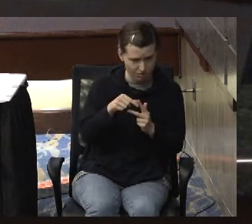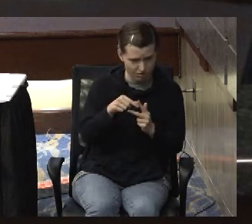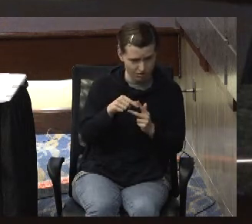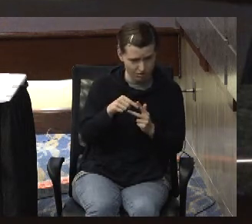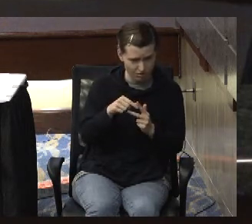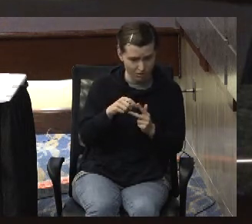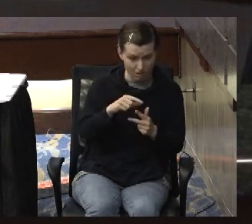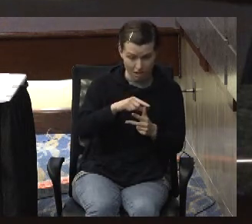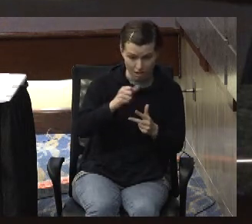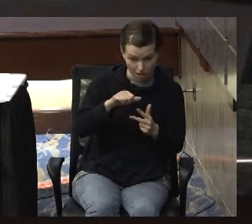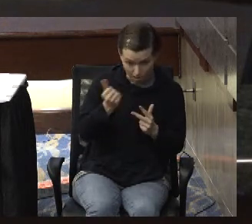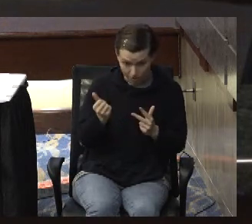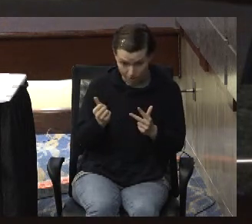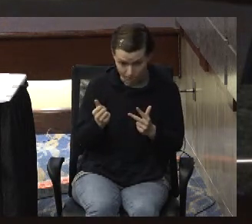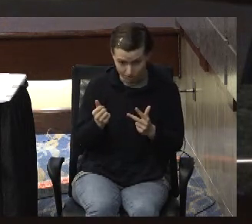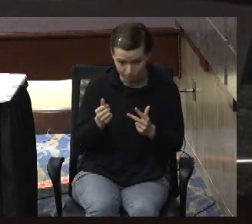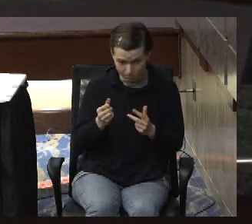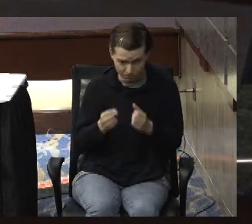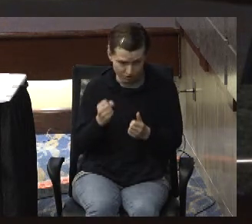alternatives that are on the market.